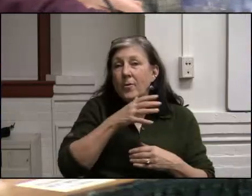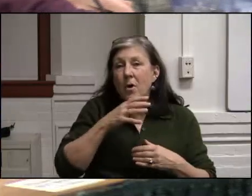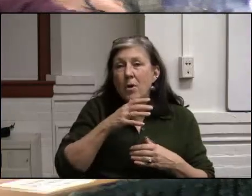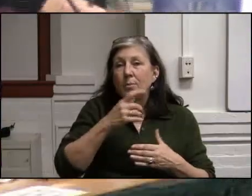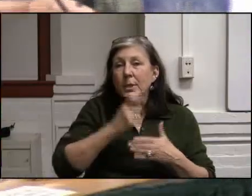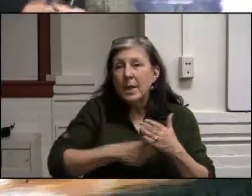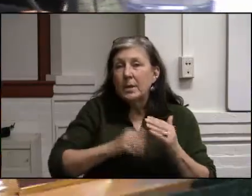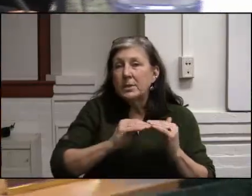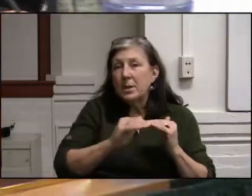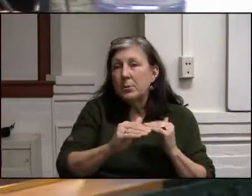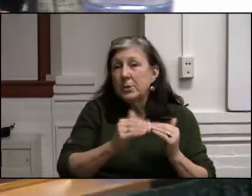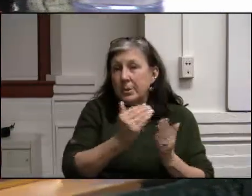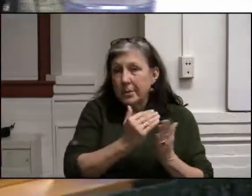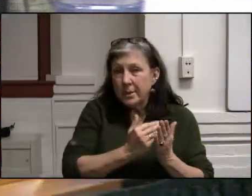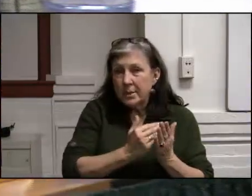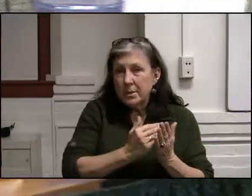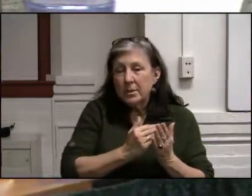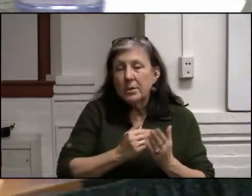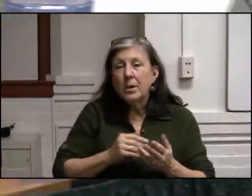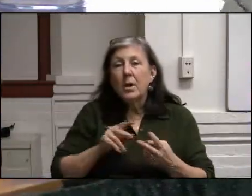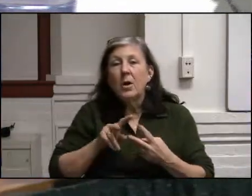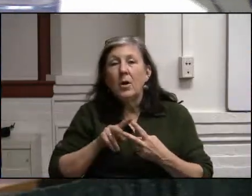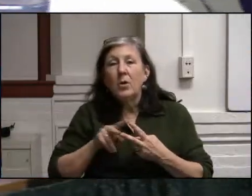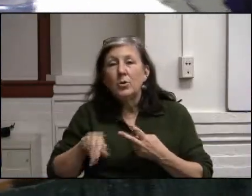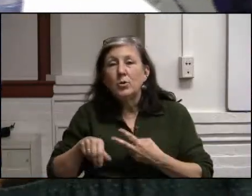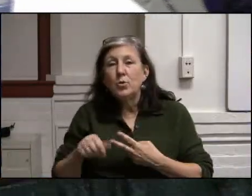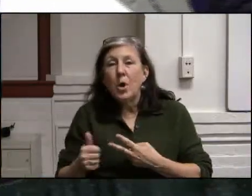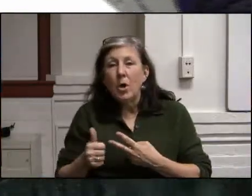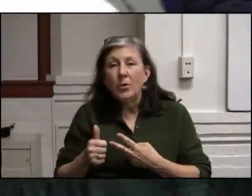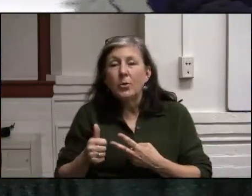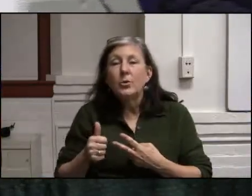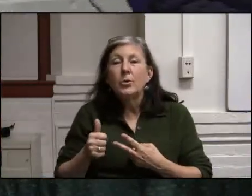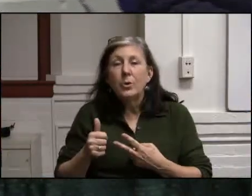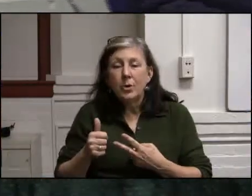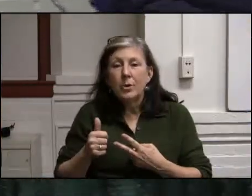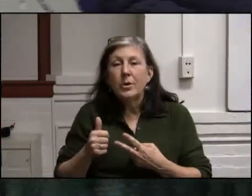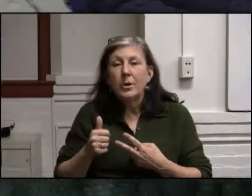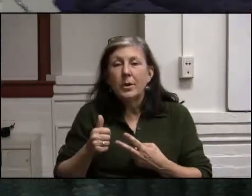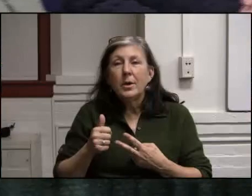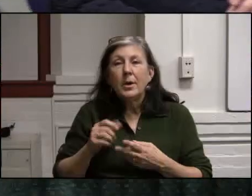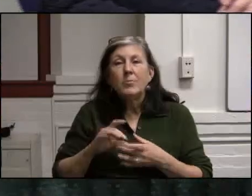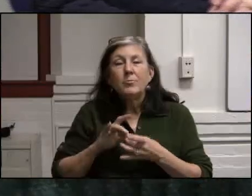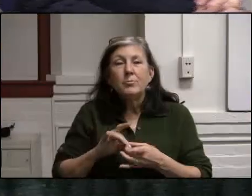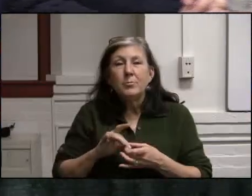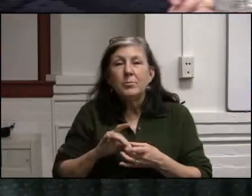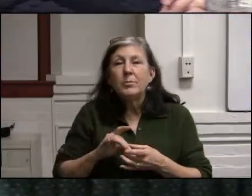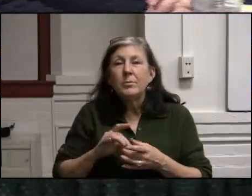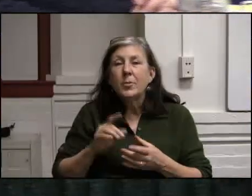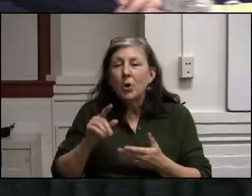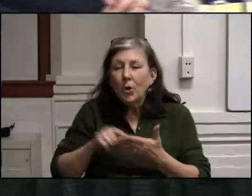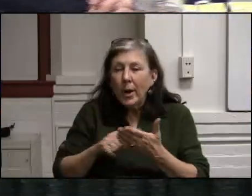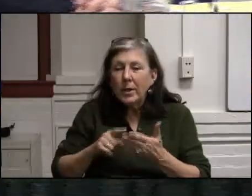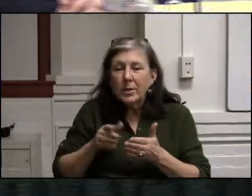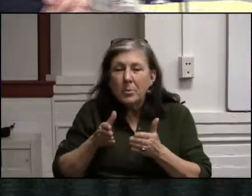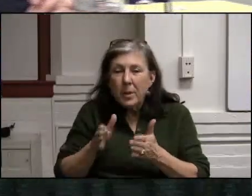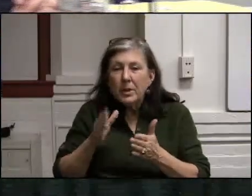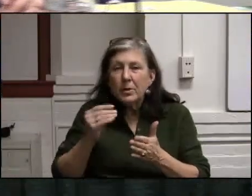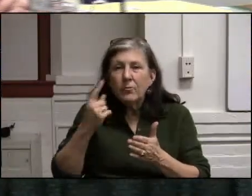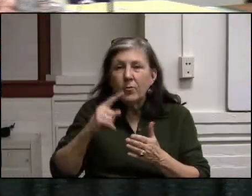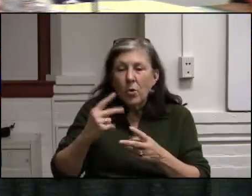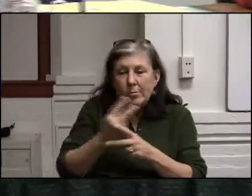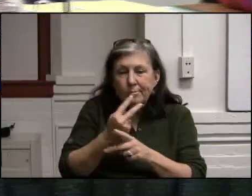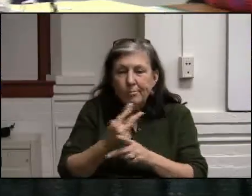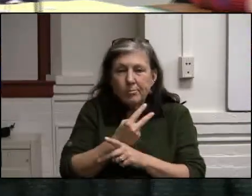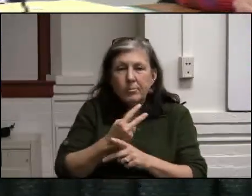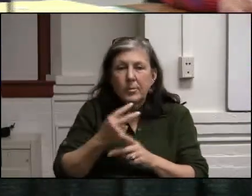list. The other 2 involved a correction in the methodology used to calculate value of